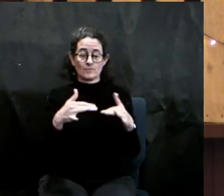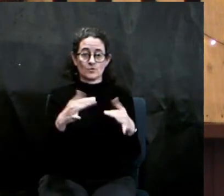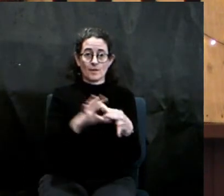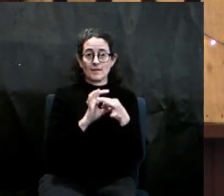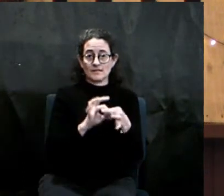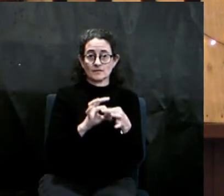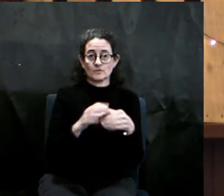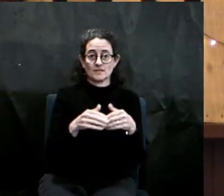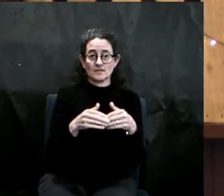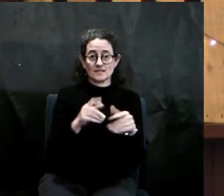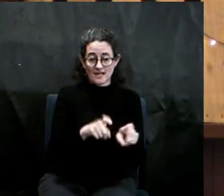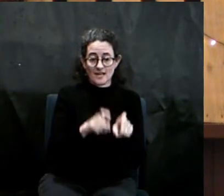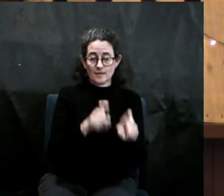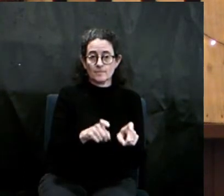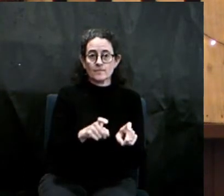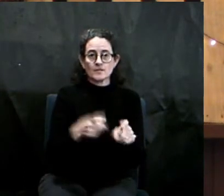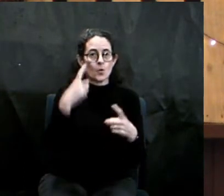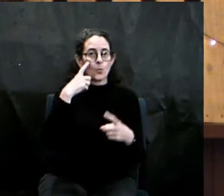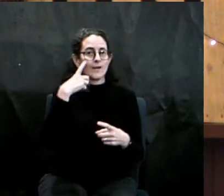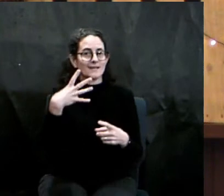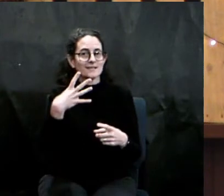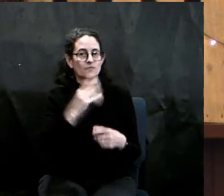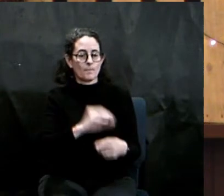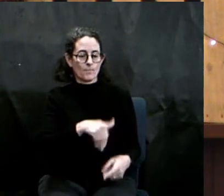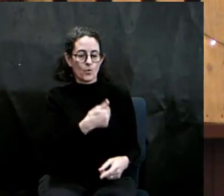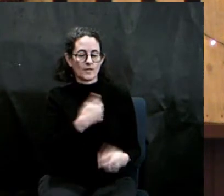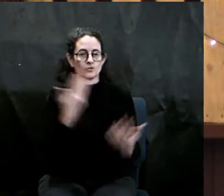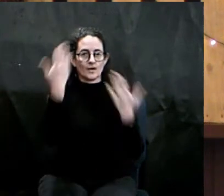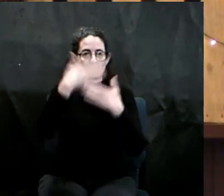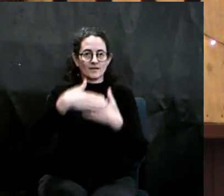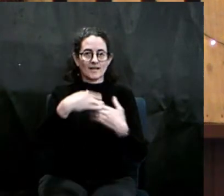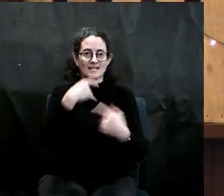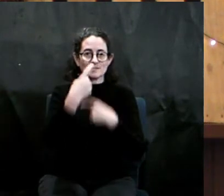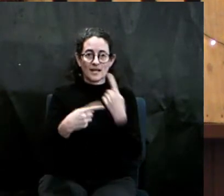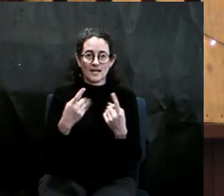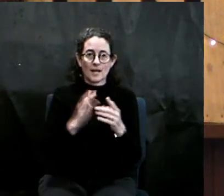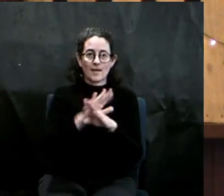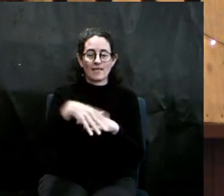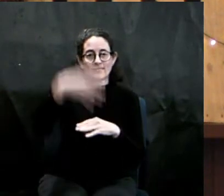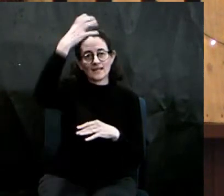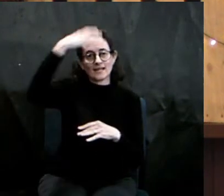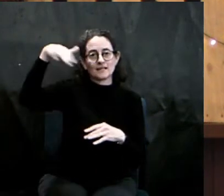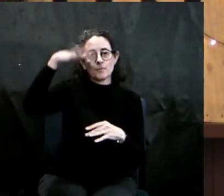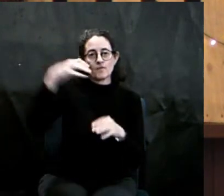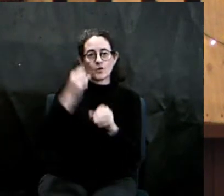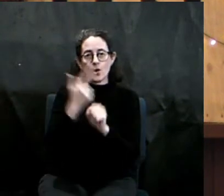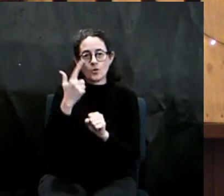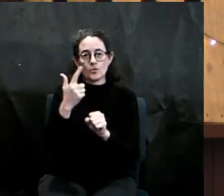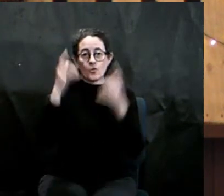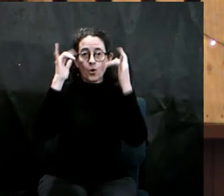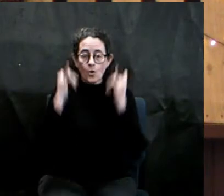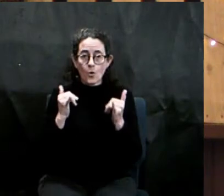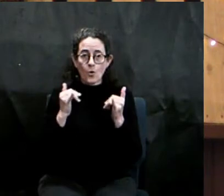them from morning till evening, explaining about the kingdom of God and from the law of Moses and from the prophets. He